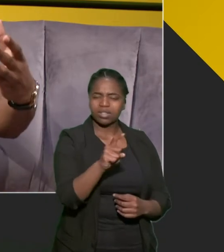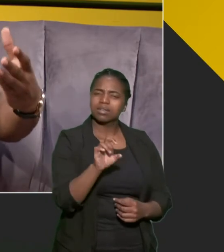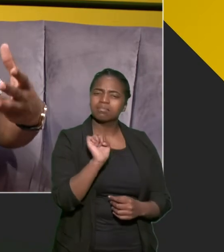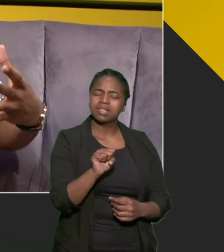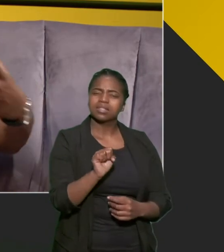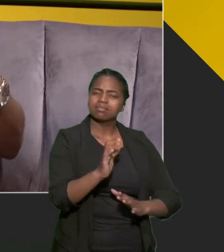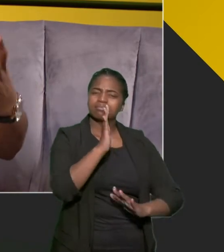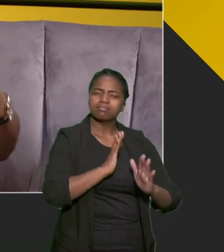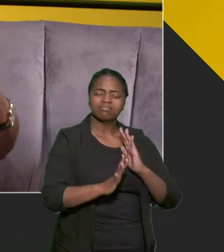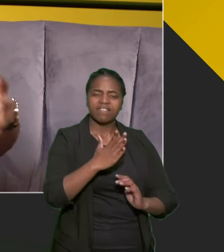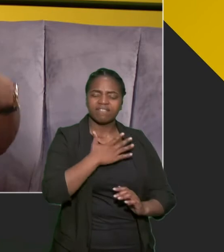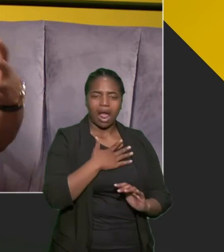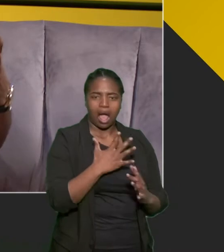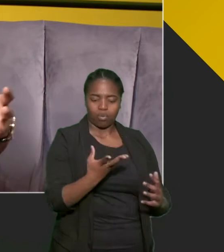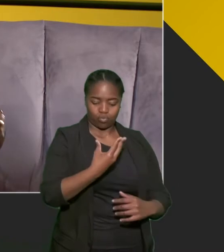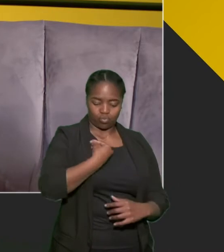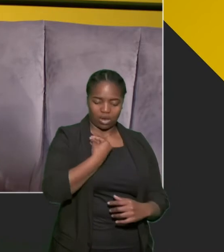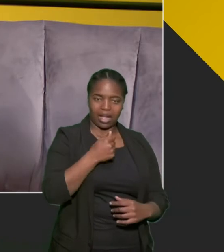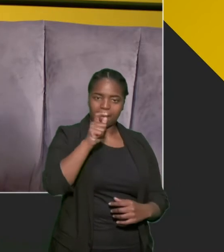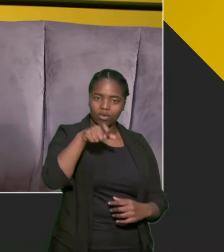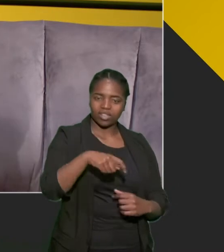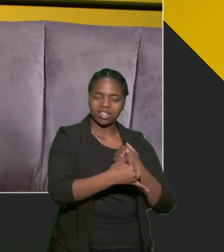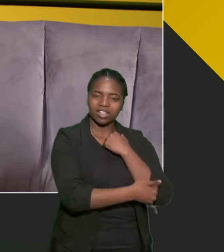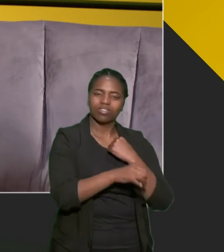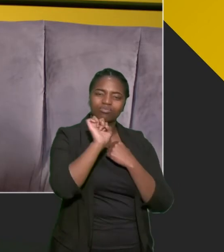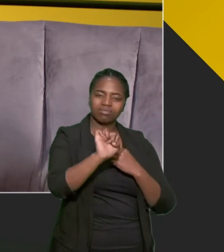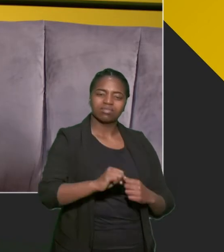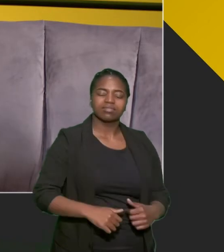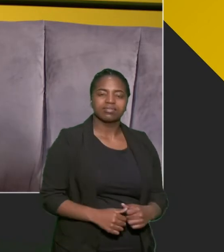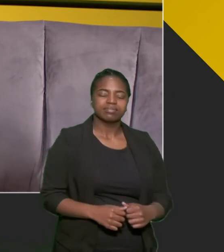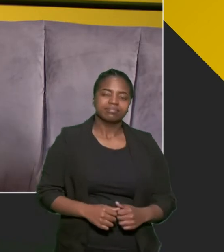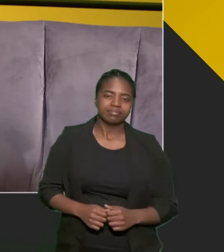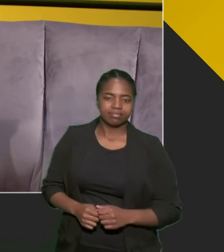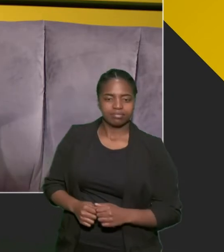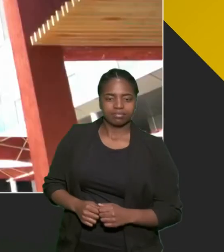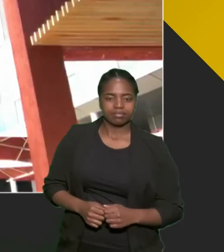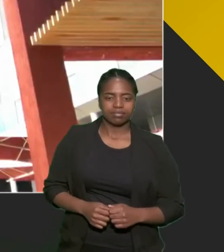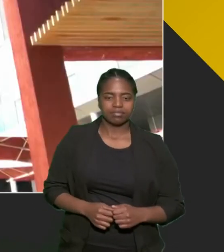give us an update what it feels to be a young person in your country?